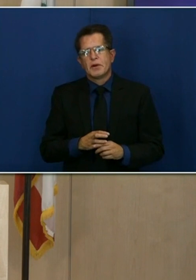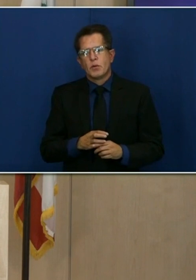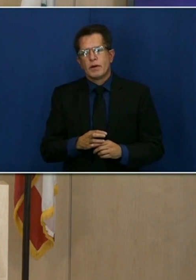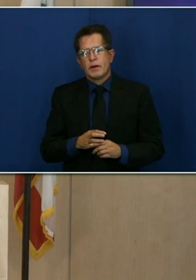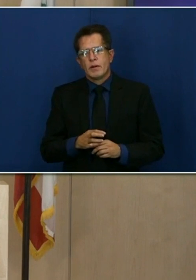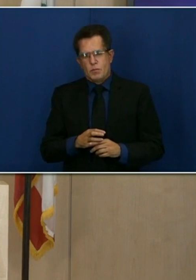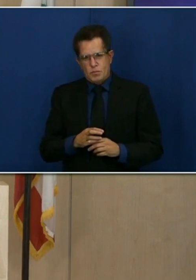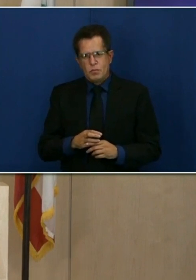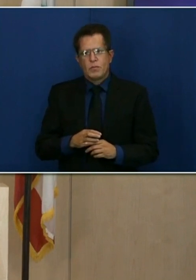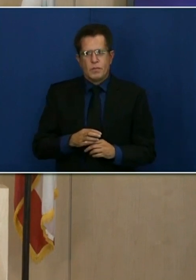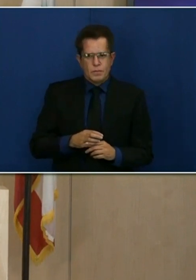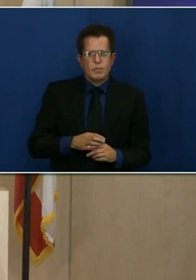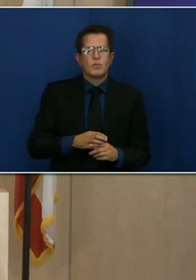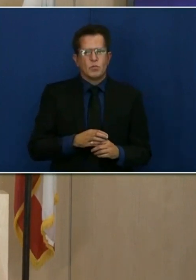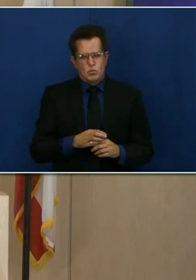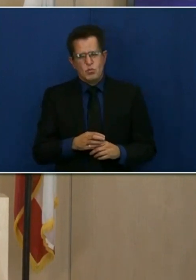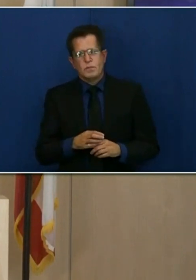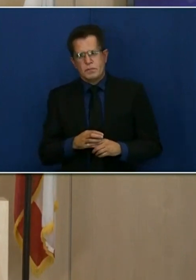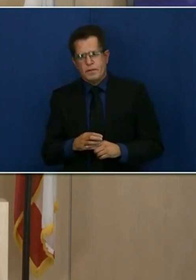Thank you.